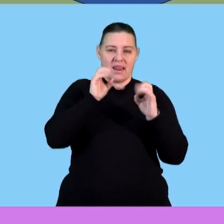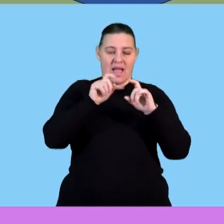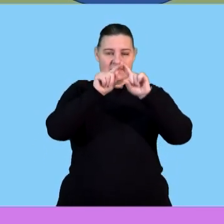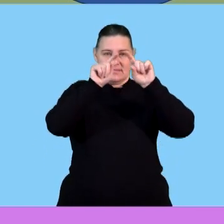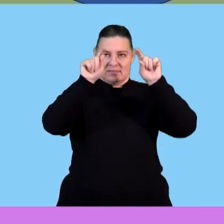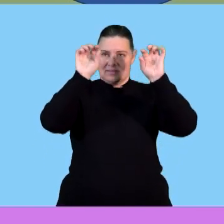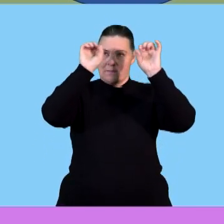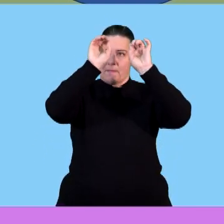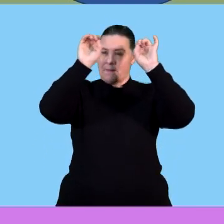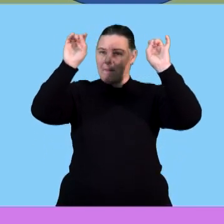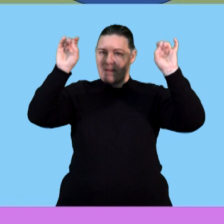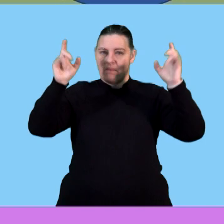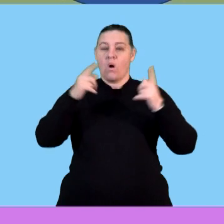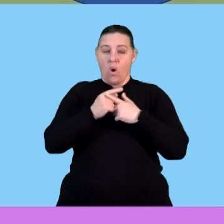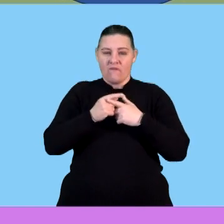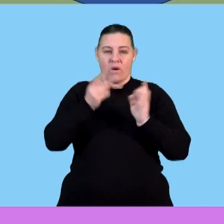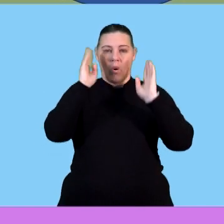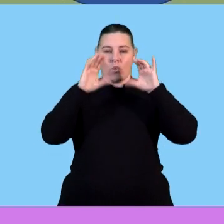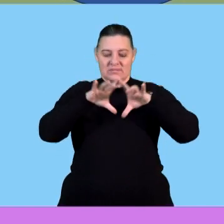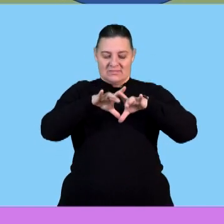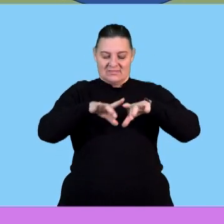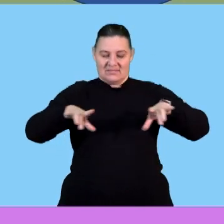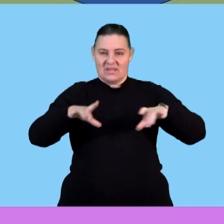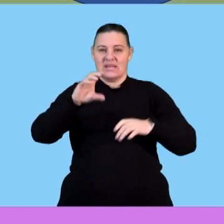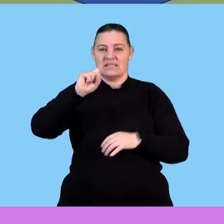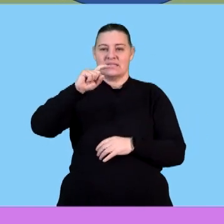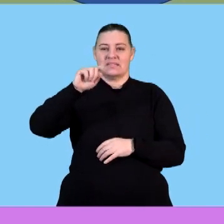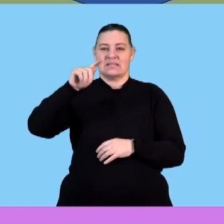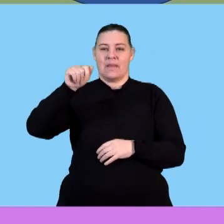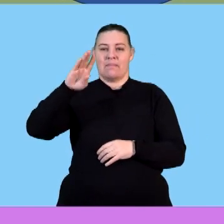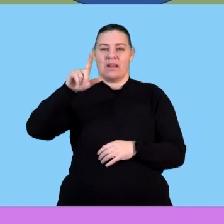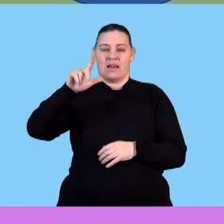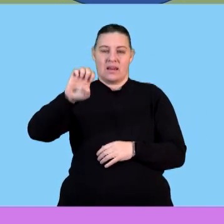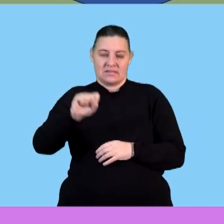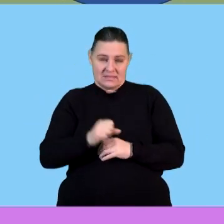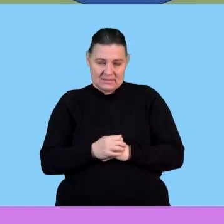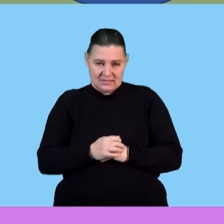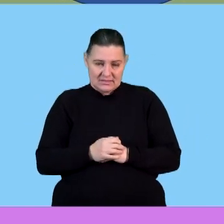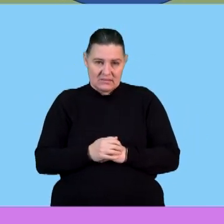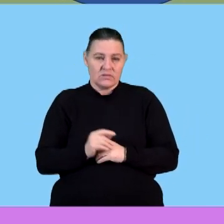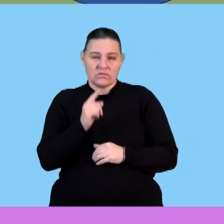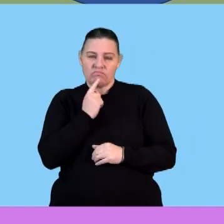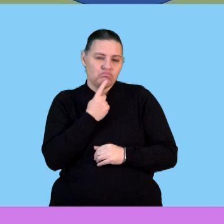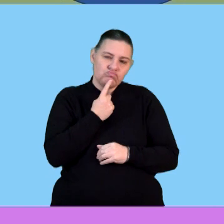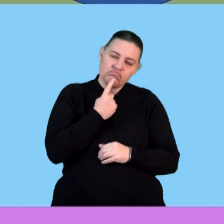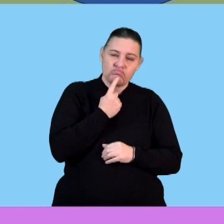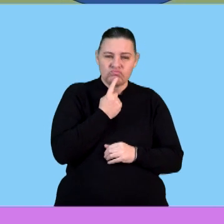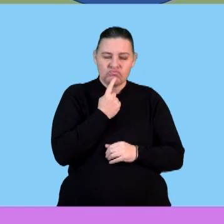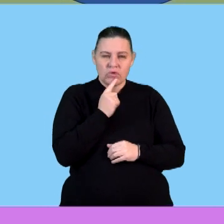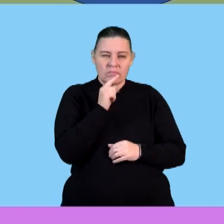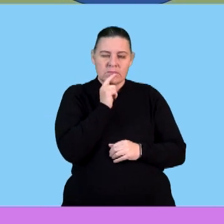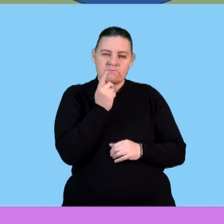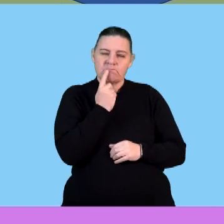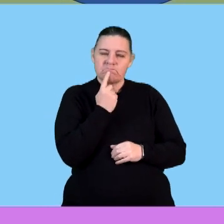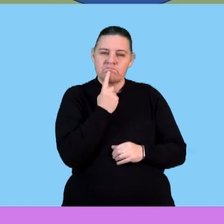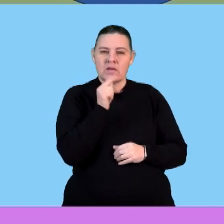perimeter of the stable. So that's telling us the calculation we need to use. We need to find perimeter, border. So